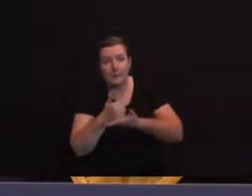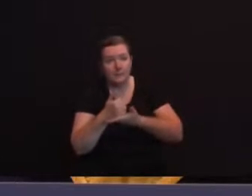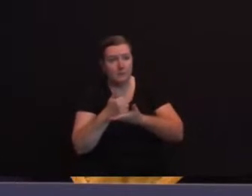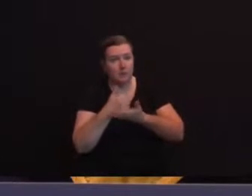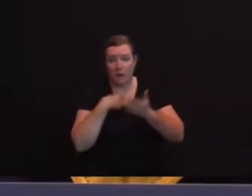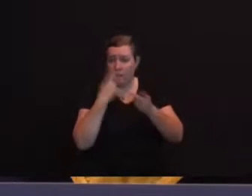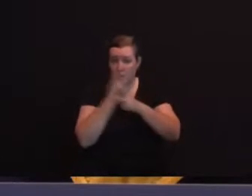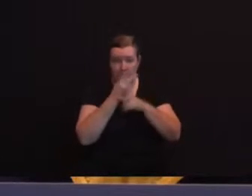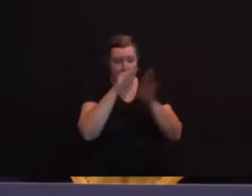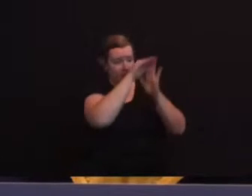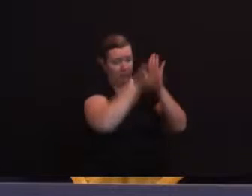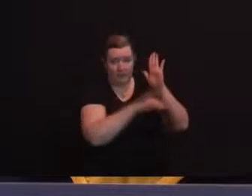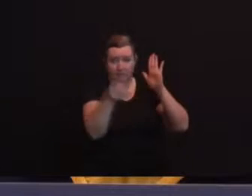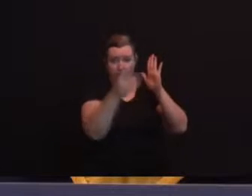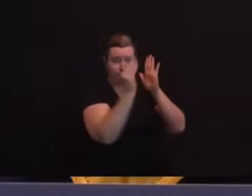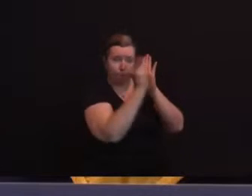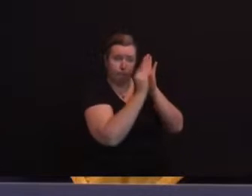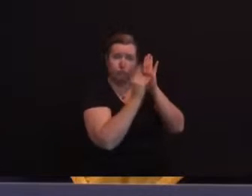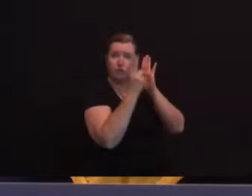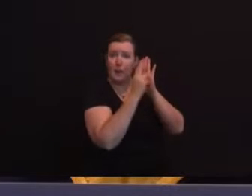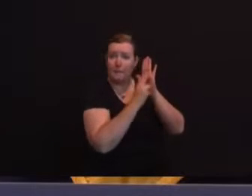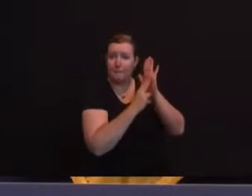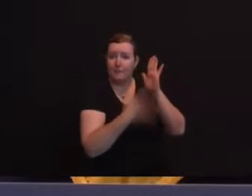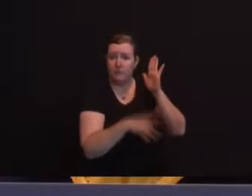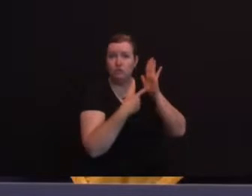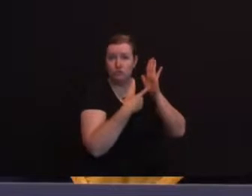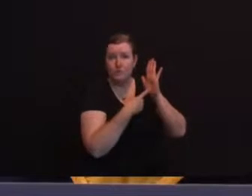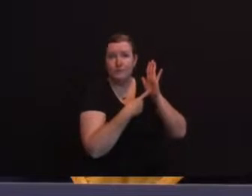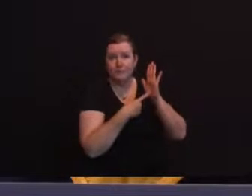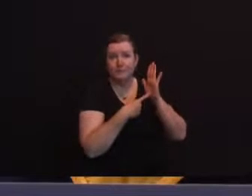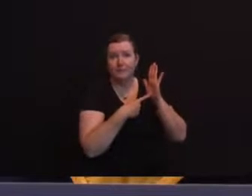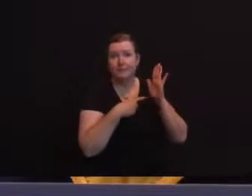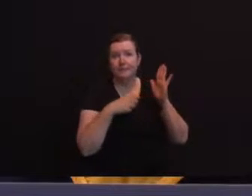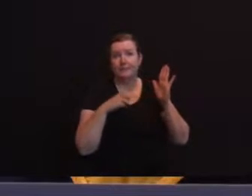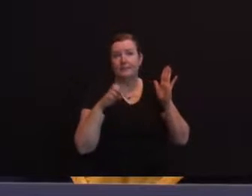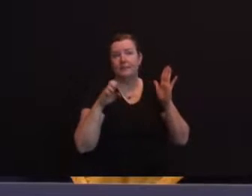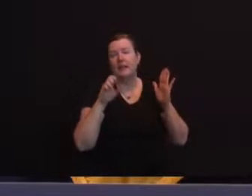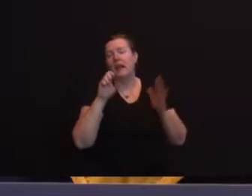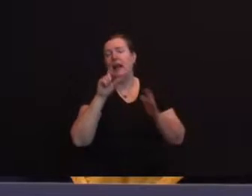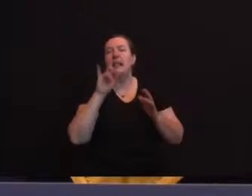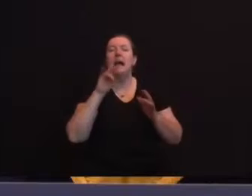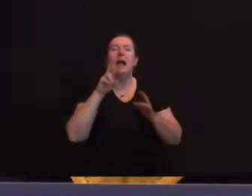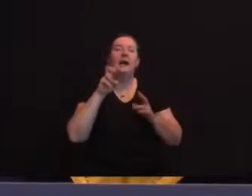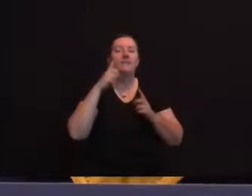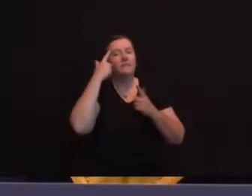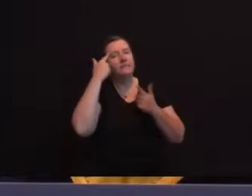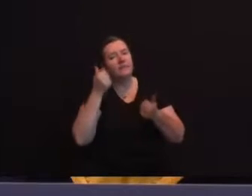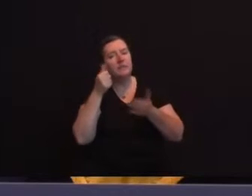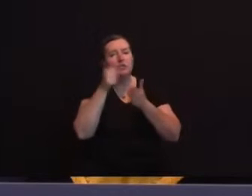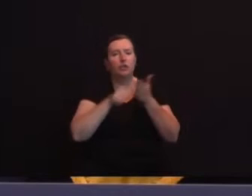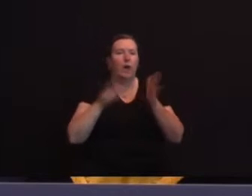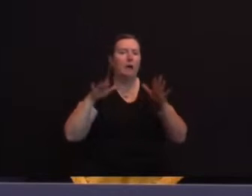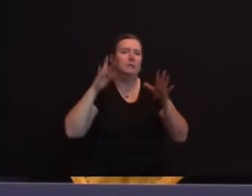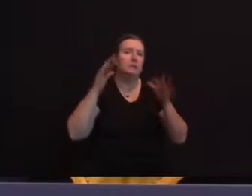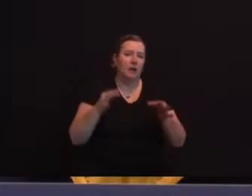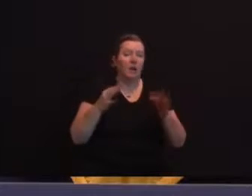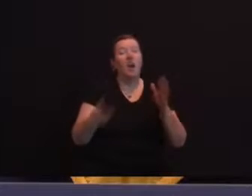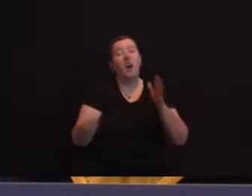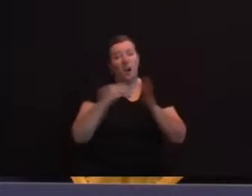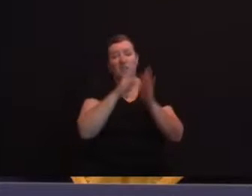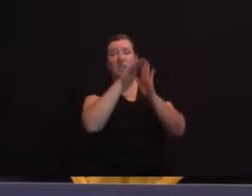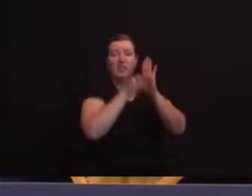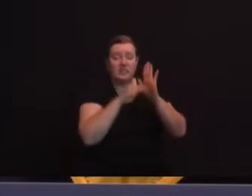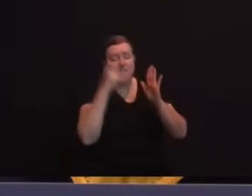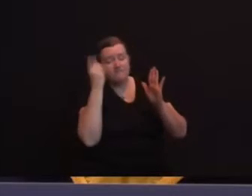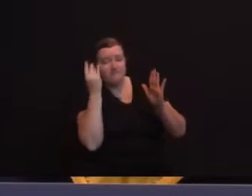but at a certain point, that's obviously on the list, but nothing imminent on that regard. I would say on recreational adult use marijuana,